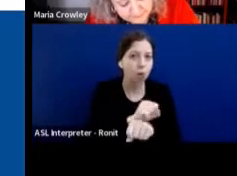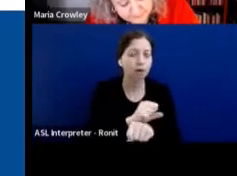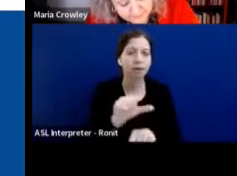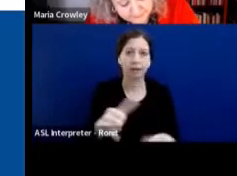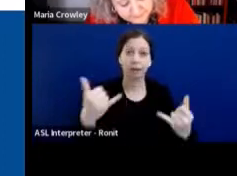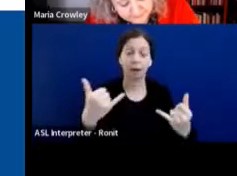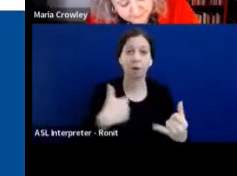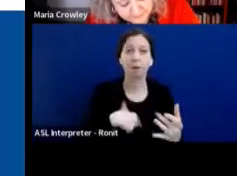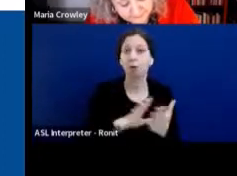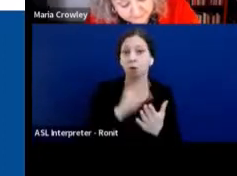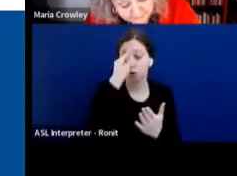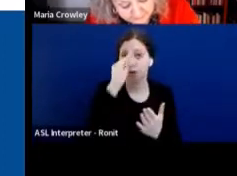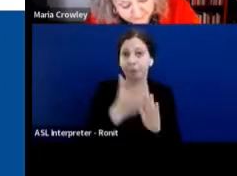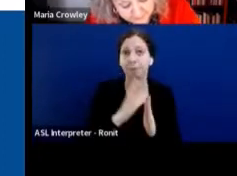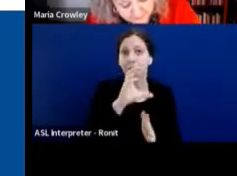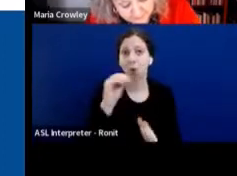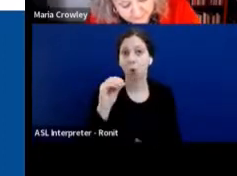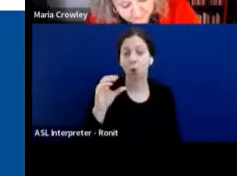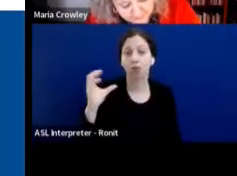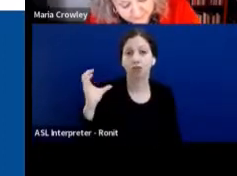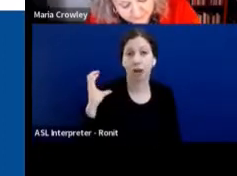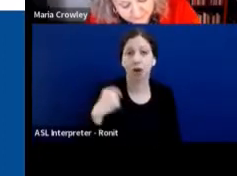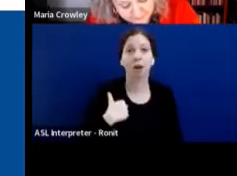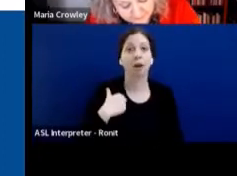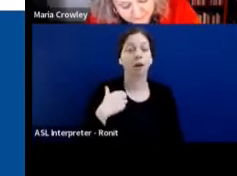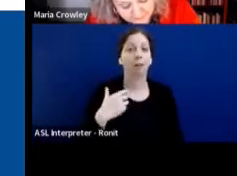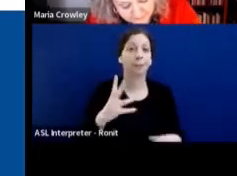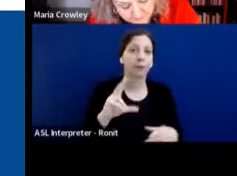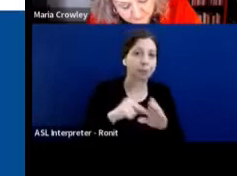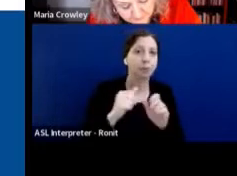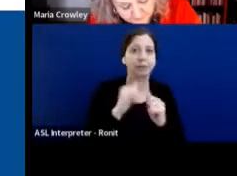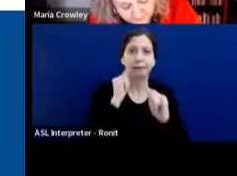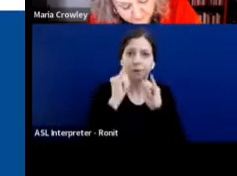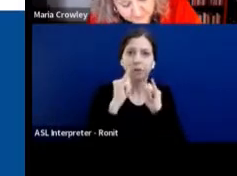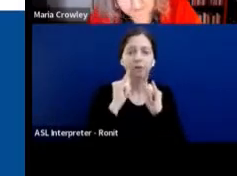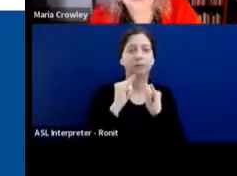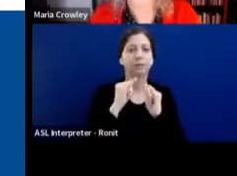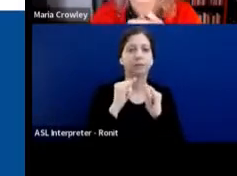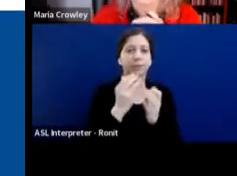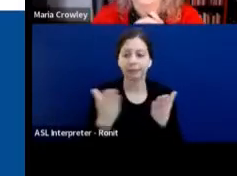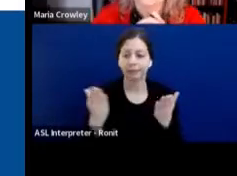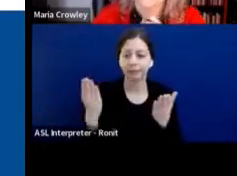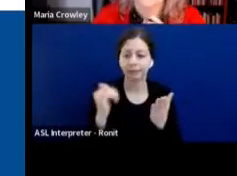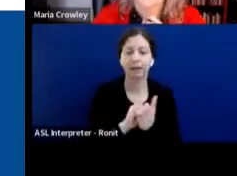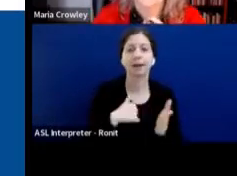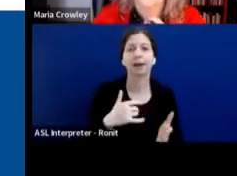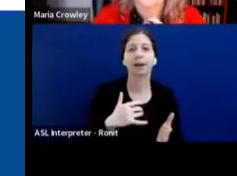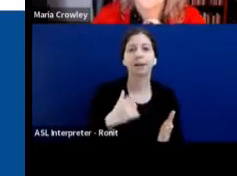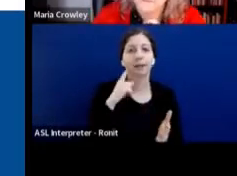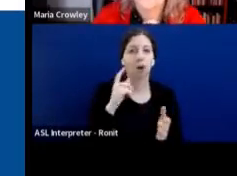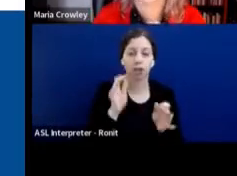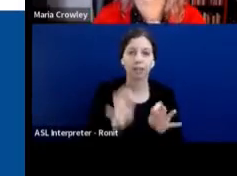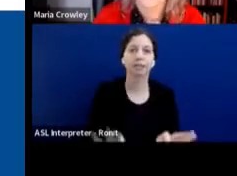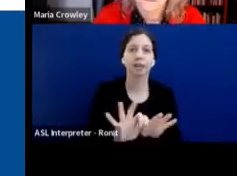I'm learning to be a co-chair, and I know, and I'm participating in interviews and things that I think are essential